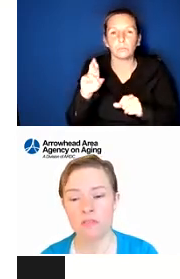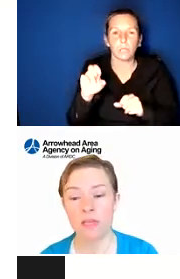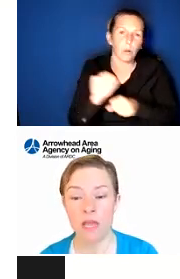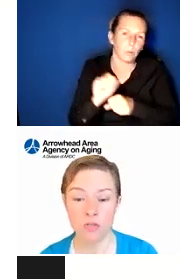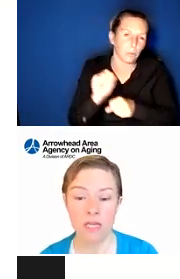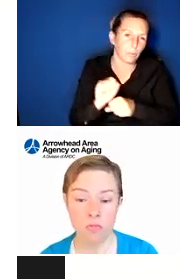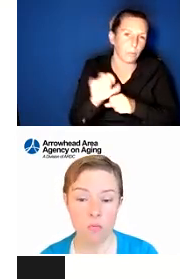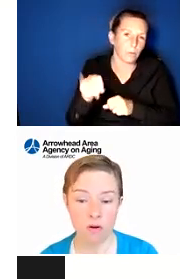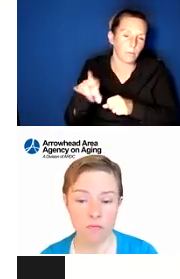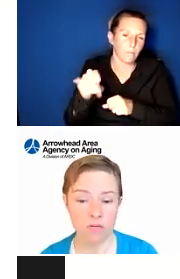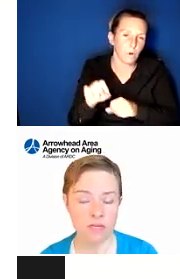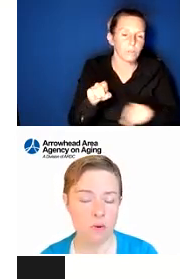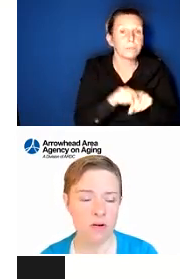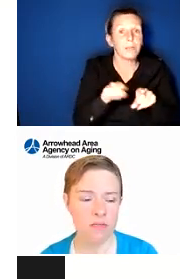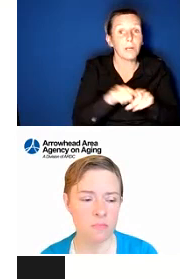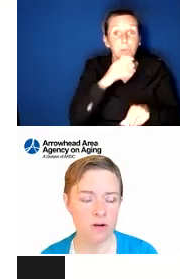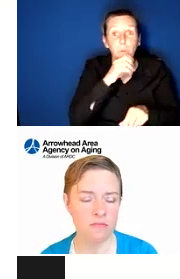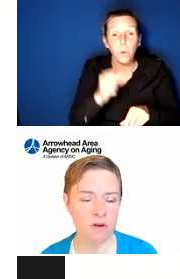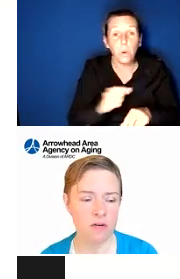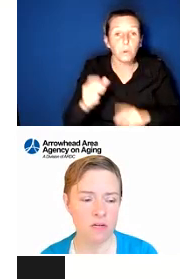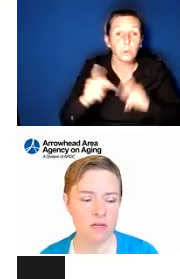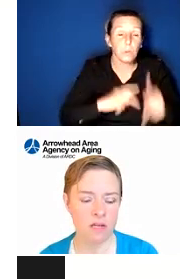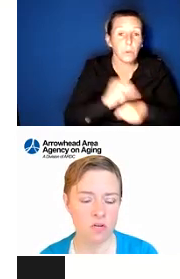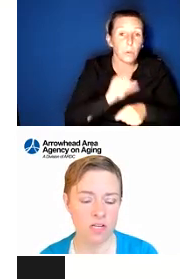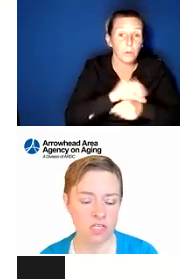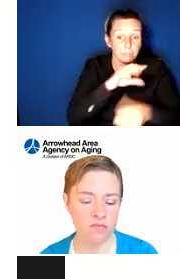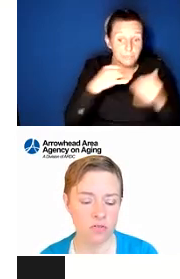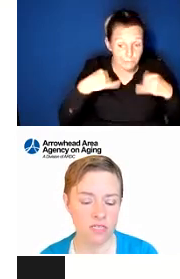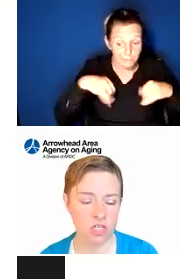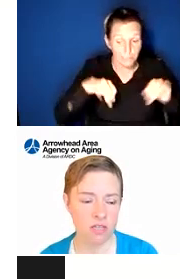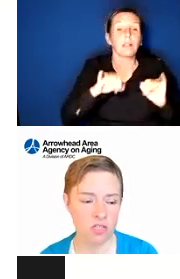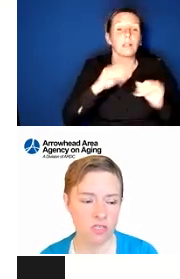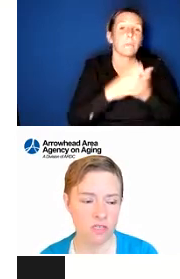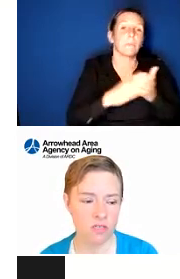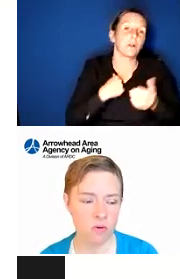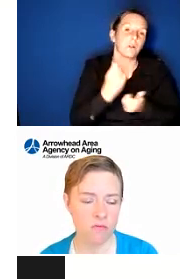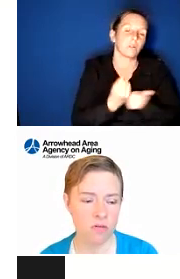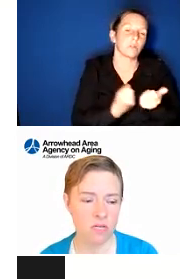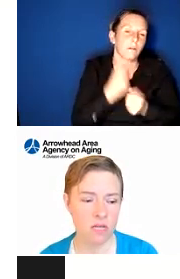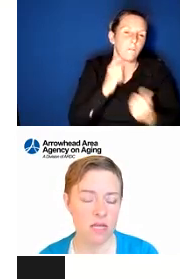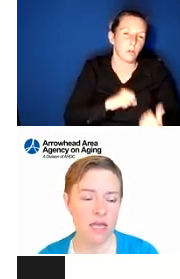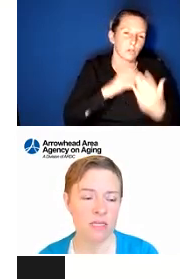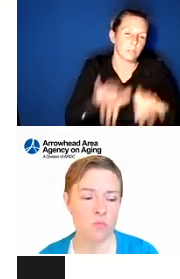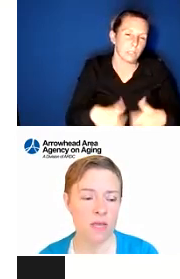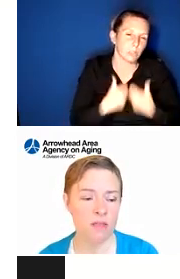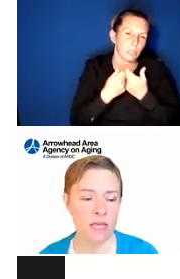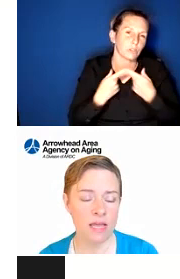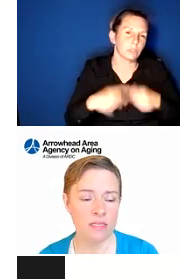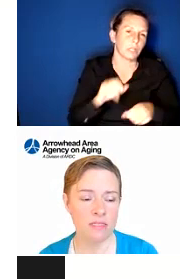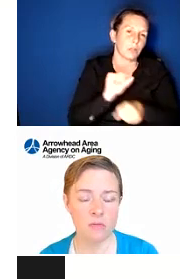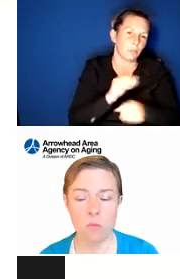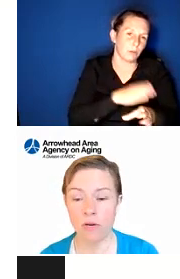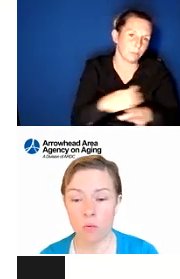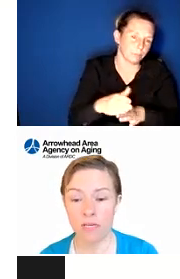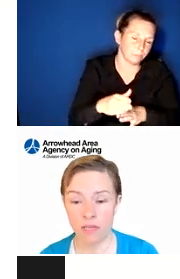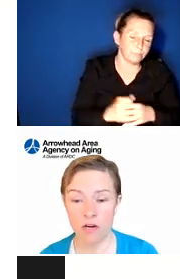adults actually in the workforce, and as part of our strategies for addressing challenges to the workforce, as well